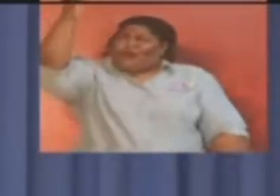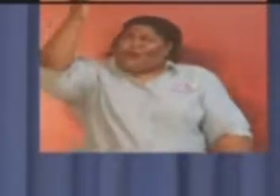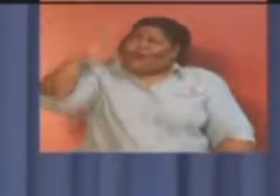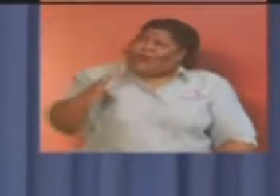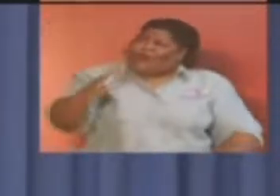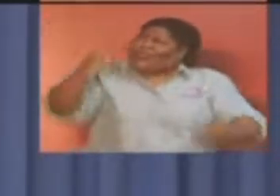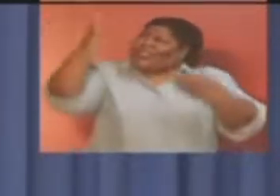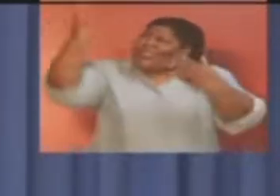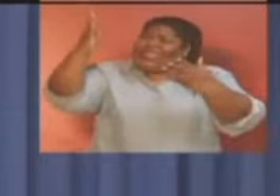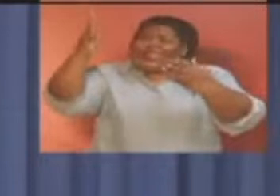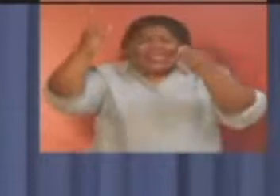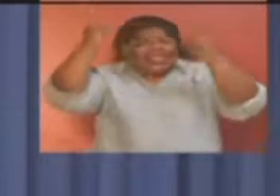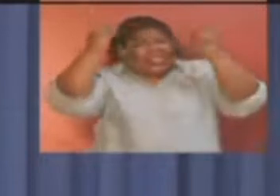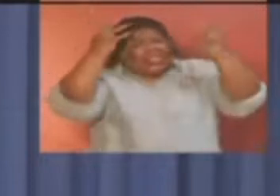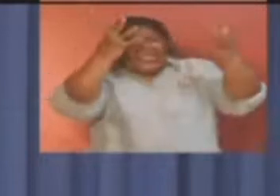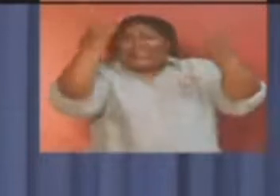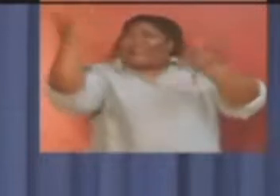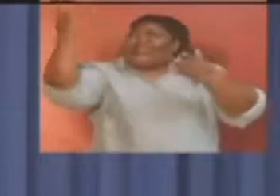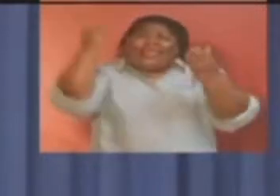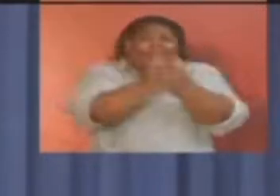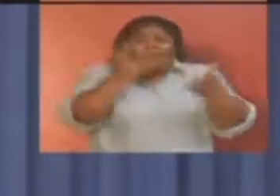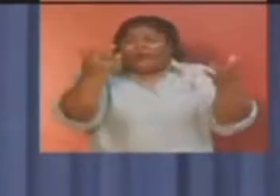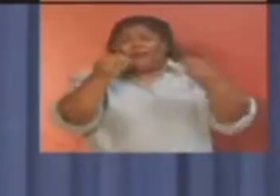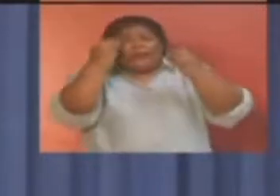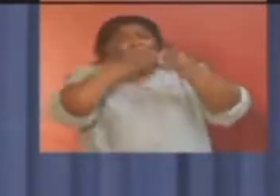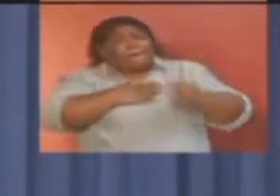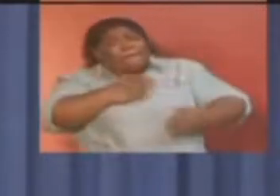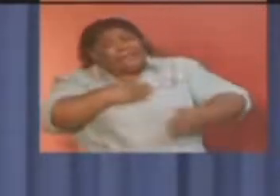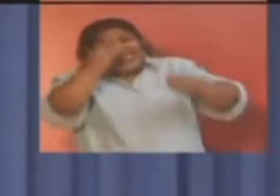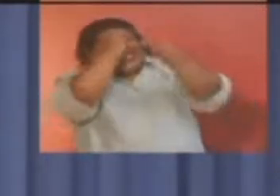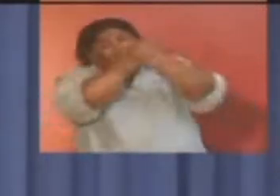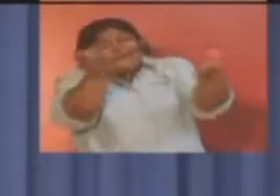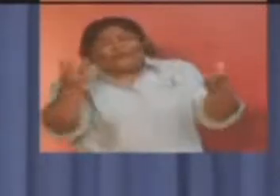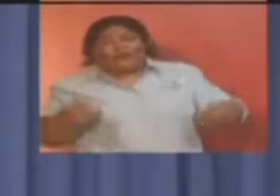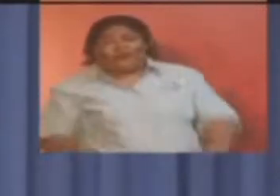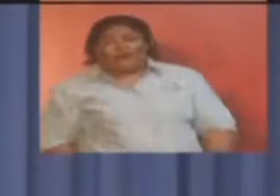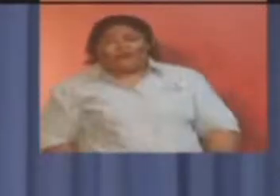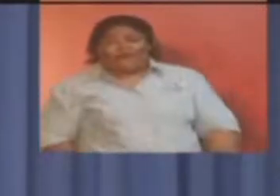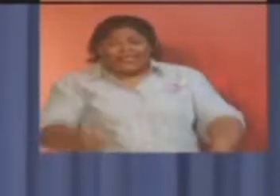one way to tell you that this is so.